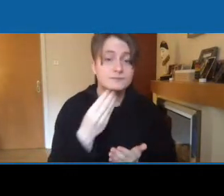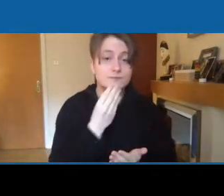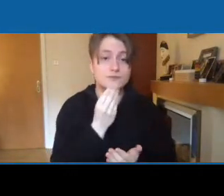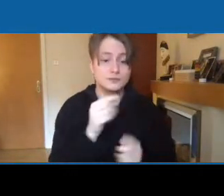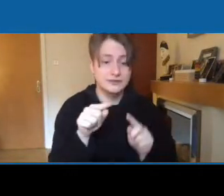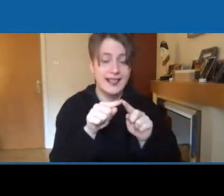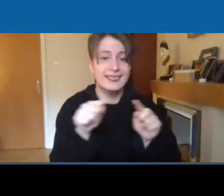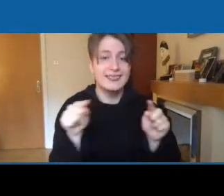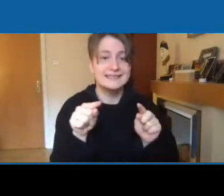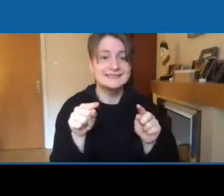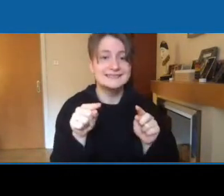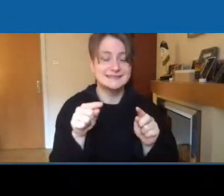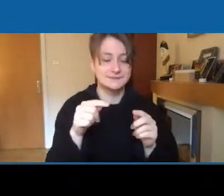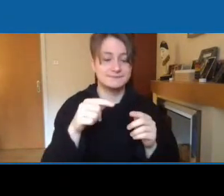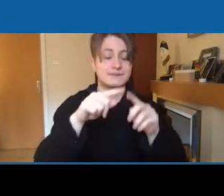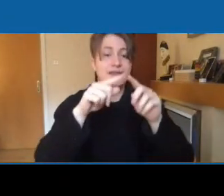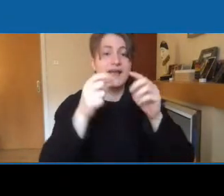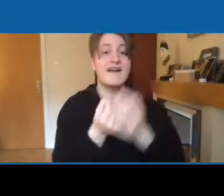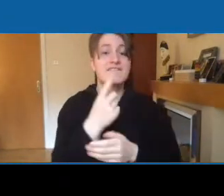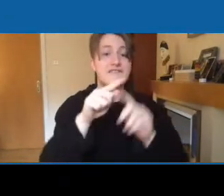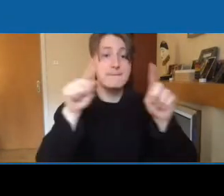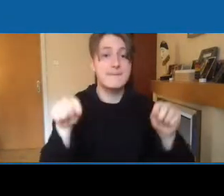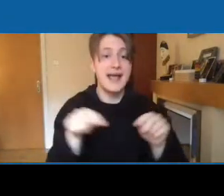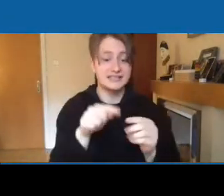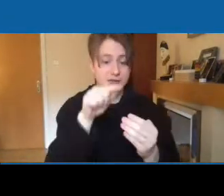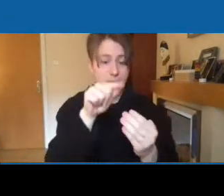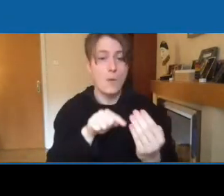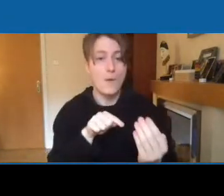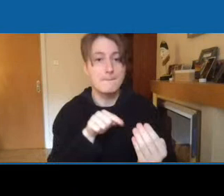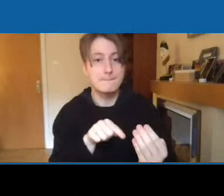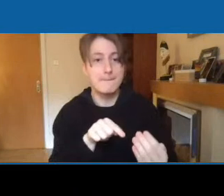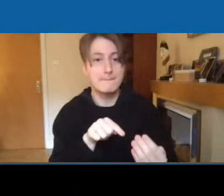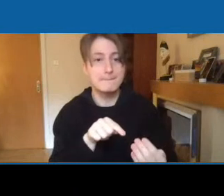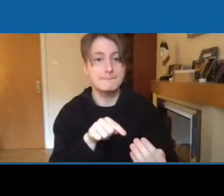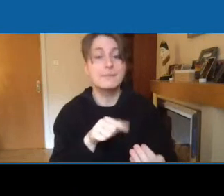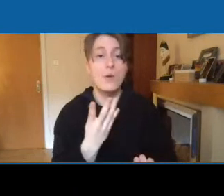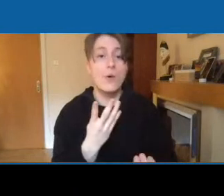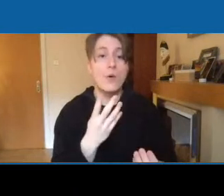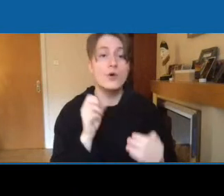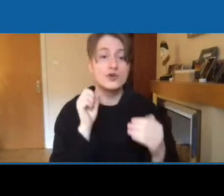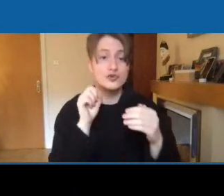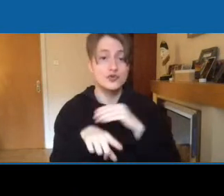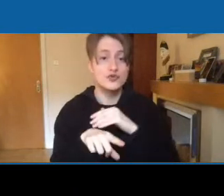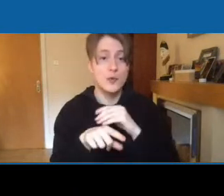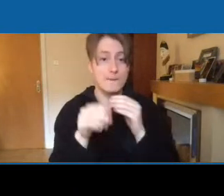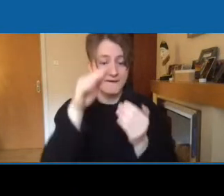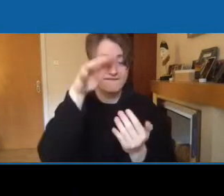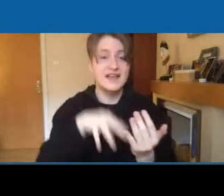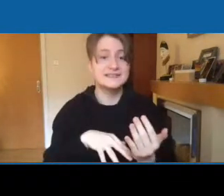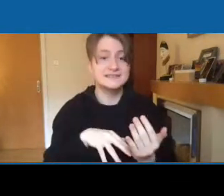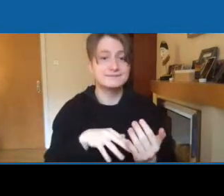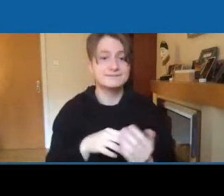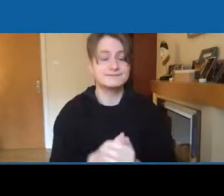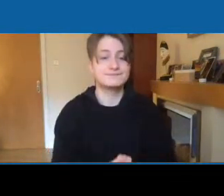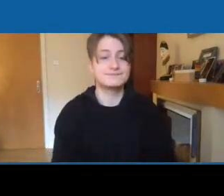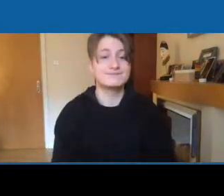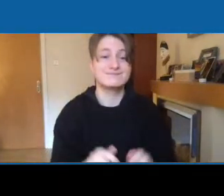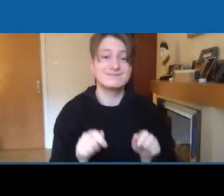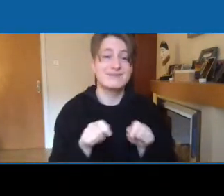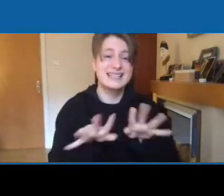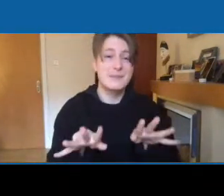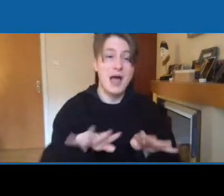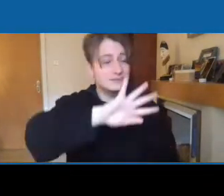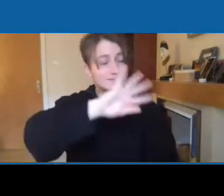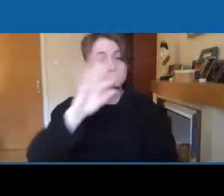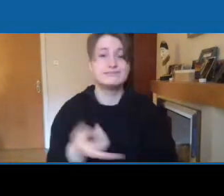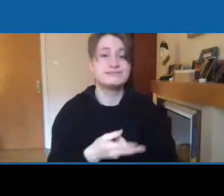at the bottom of the event page if you're on our website or in the YouTube feed. Like the rest of the art sector, we're